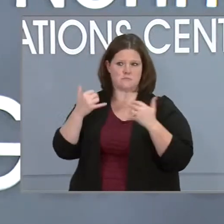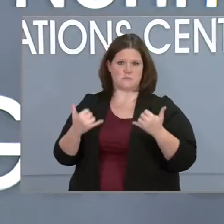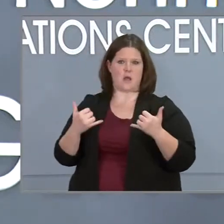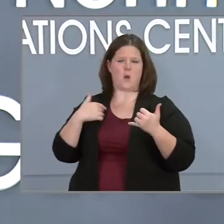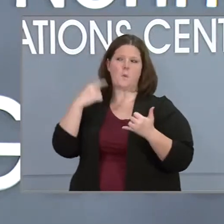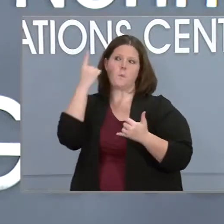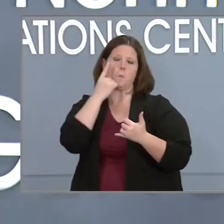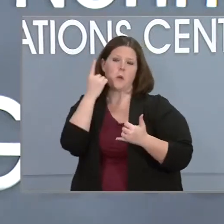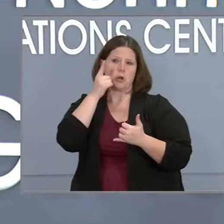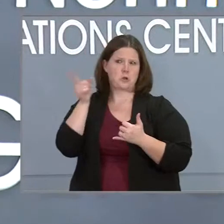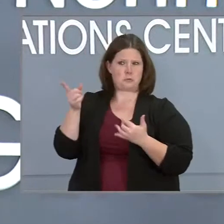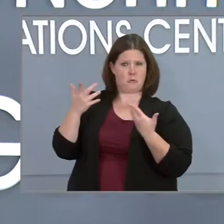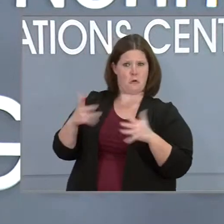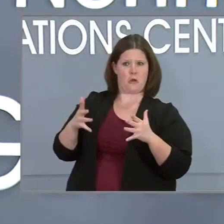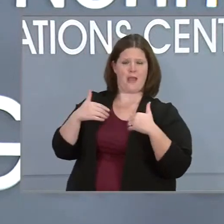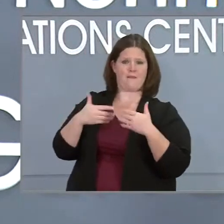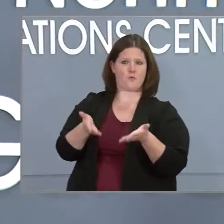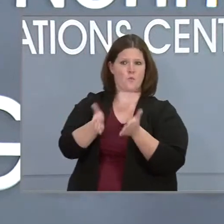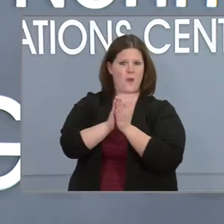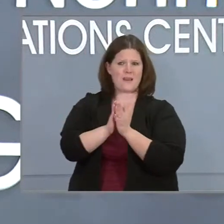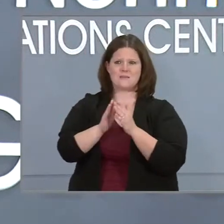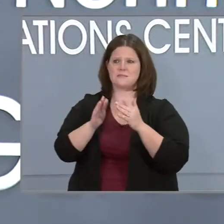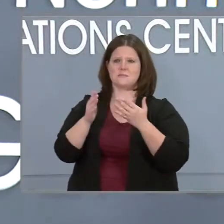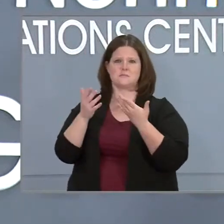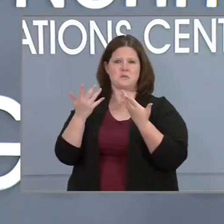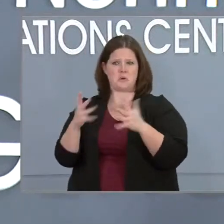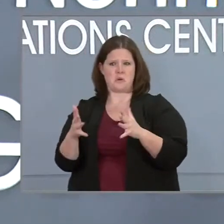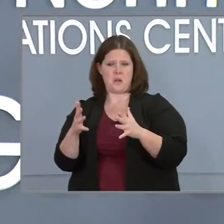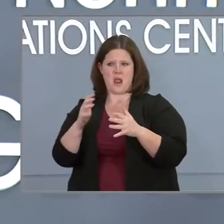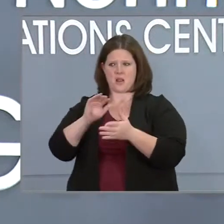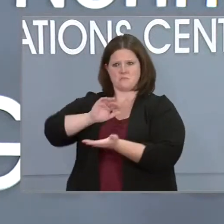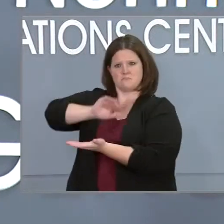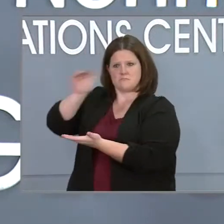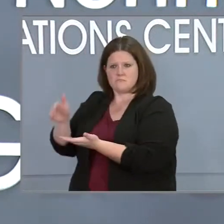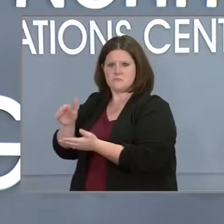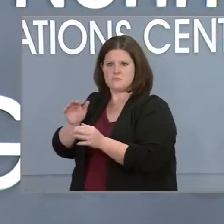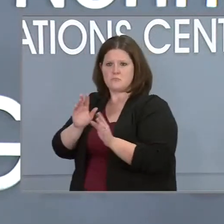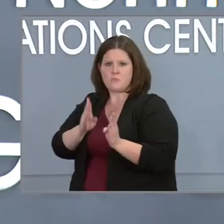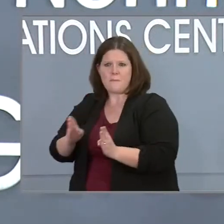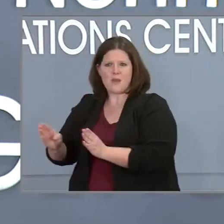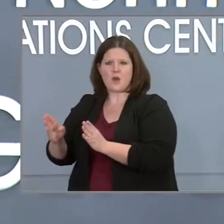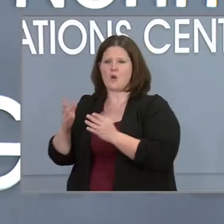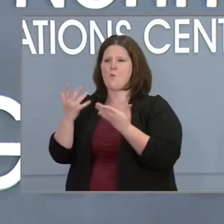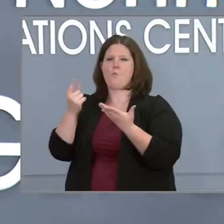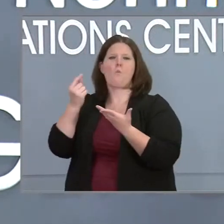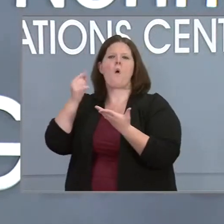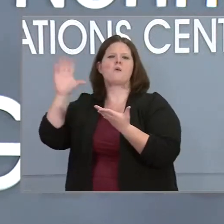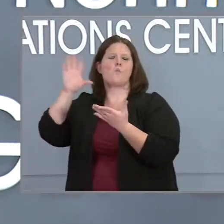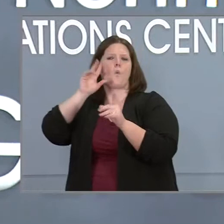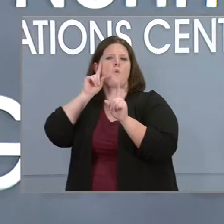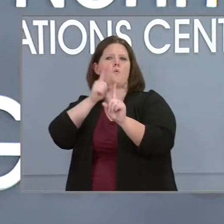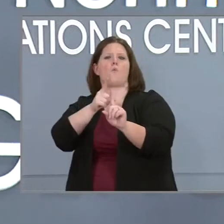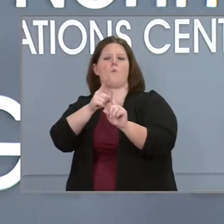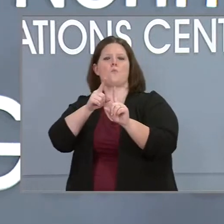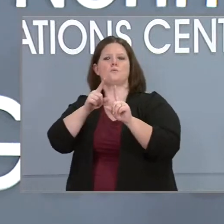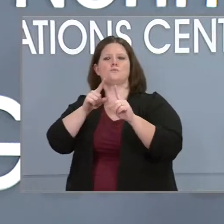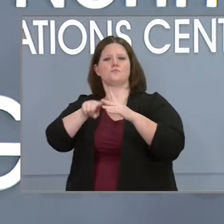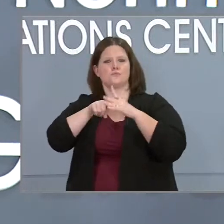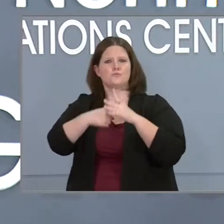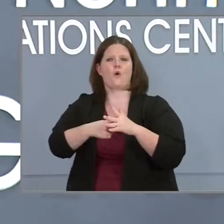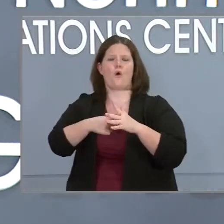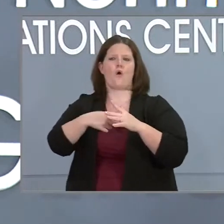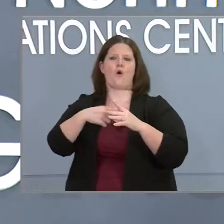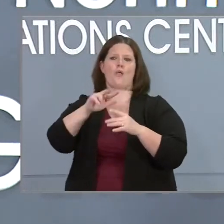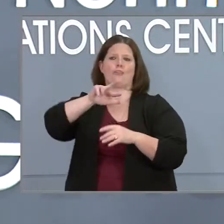just wondering, have requests been made? What preparations have been made for the possible rollout? And do we know anything about, how